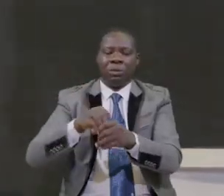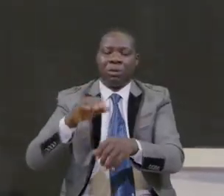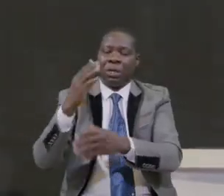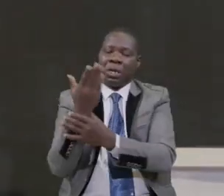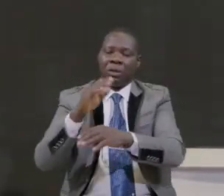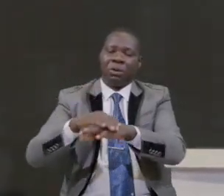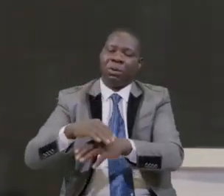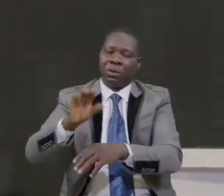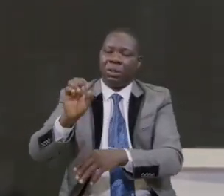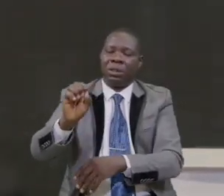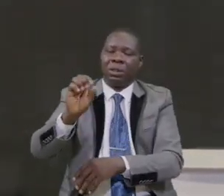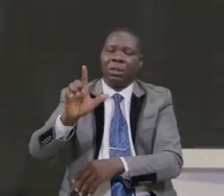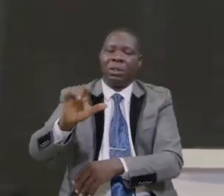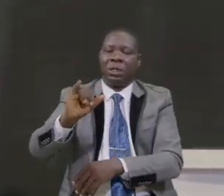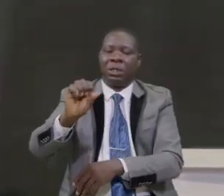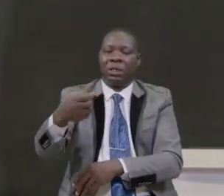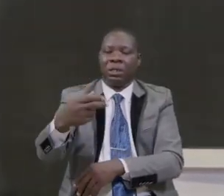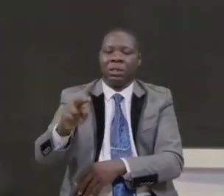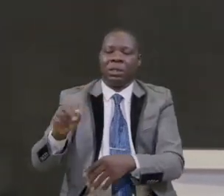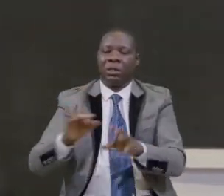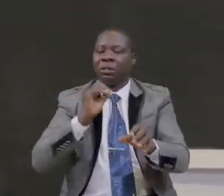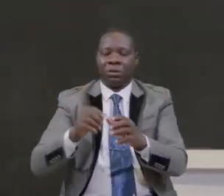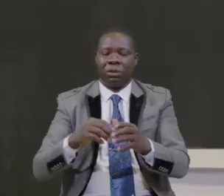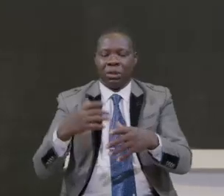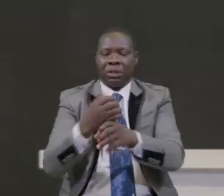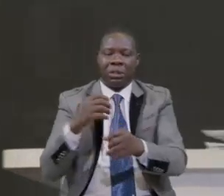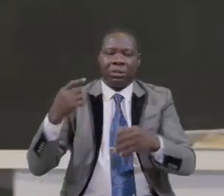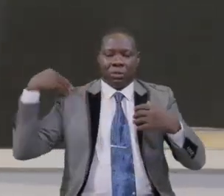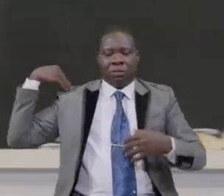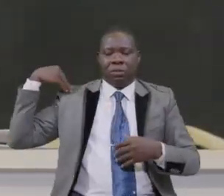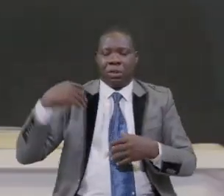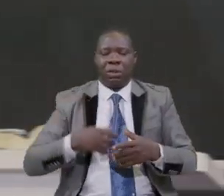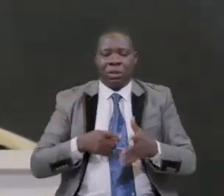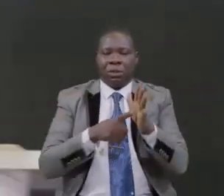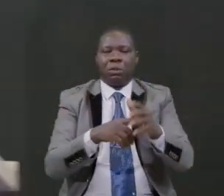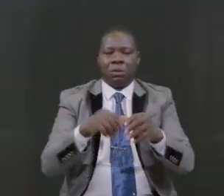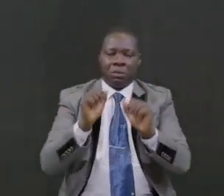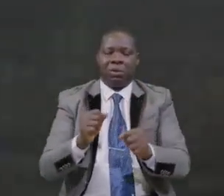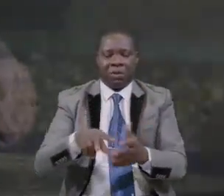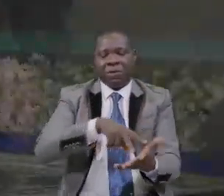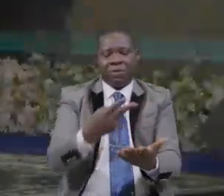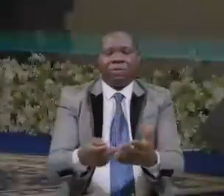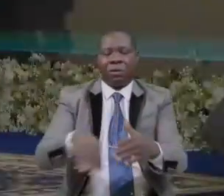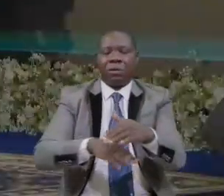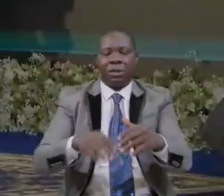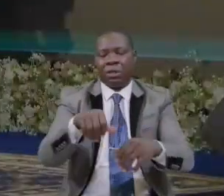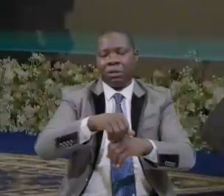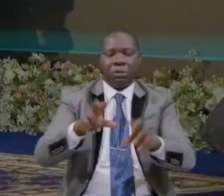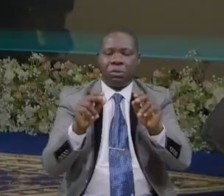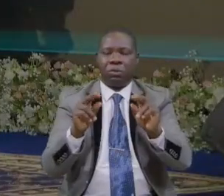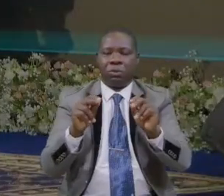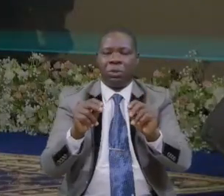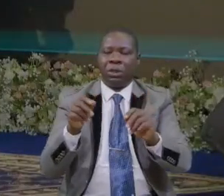shoulder, demonstrate power, fall under the power. No. He saw Elijah and he